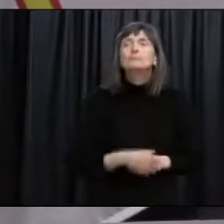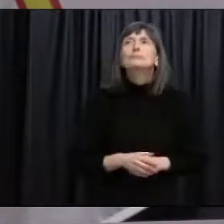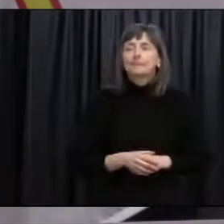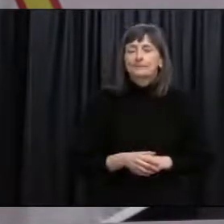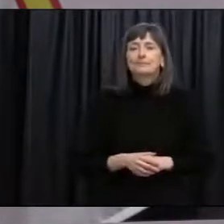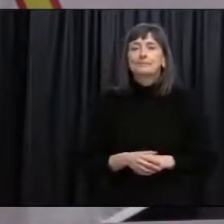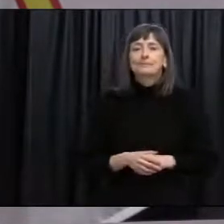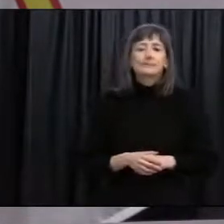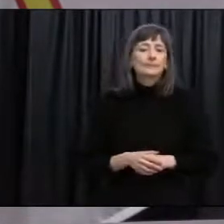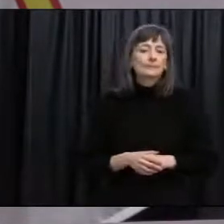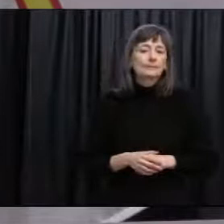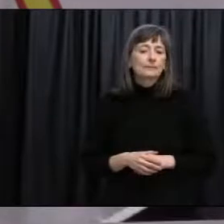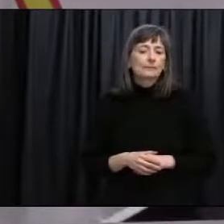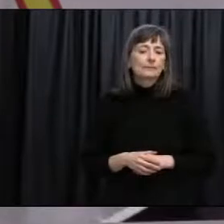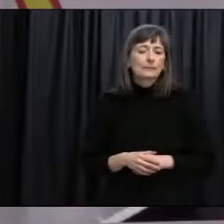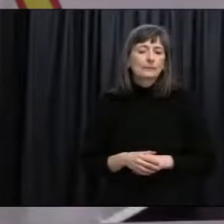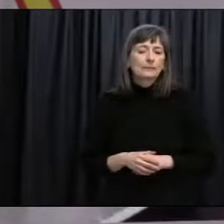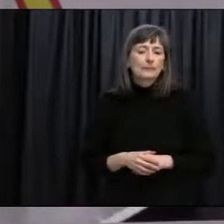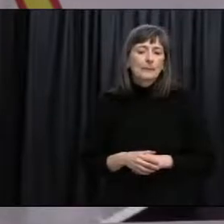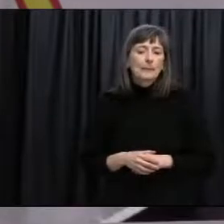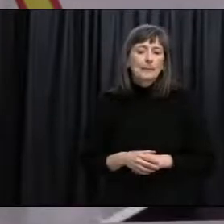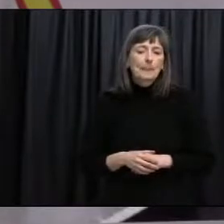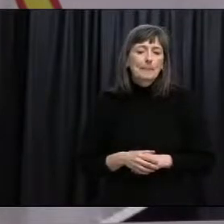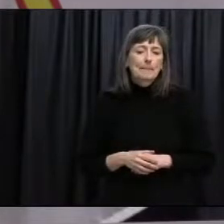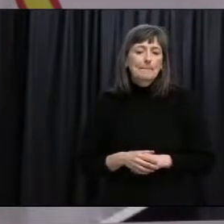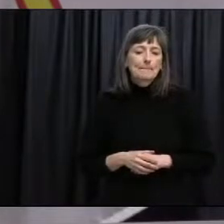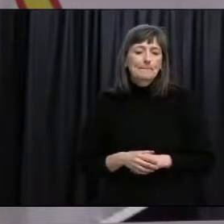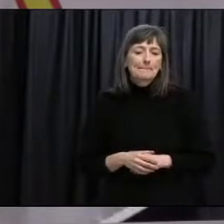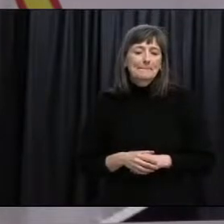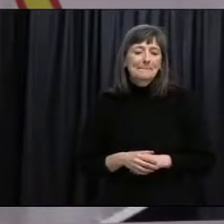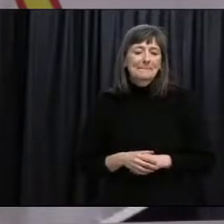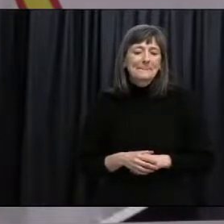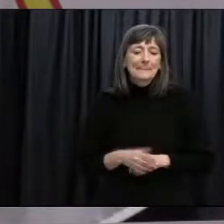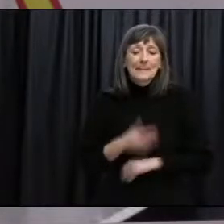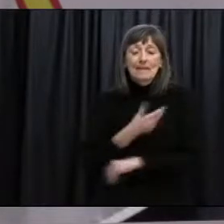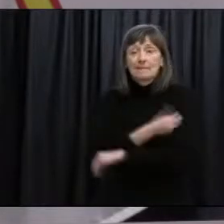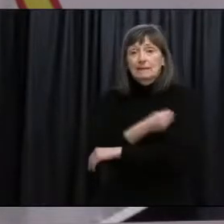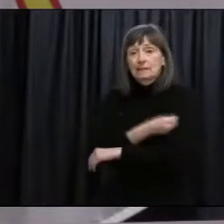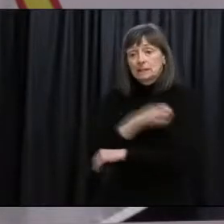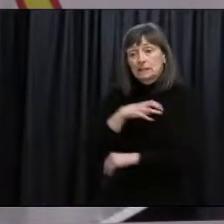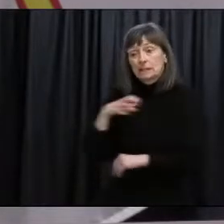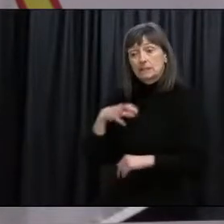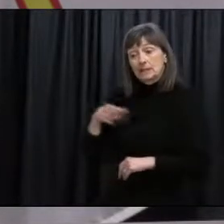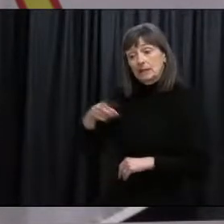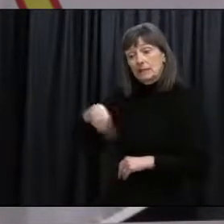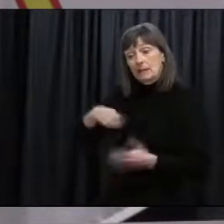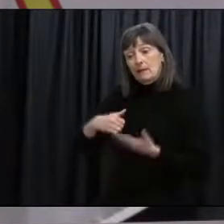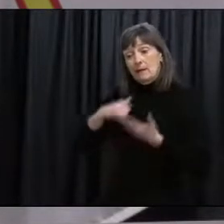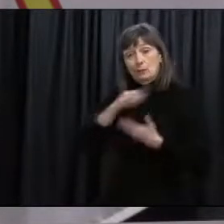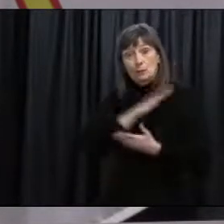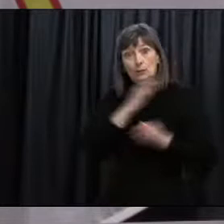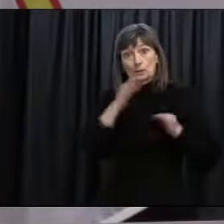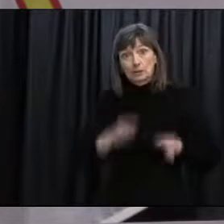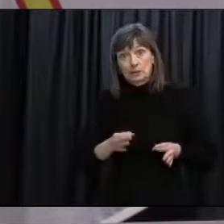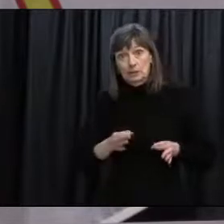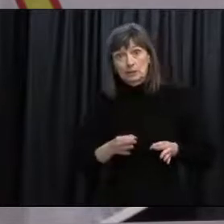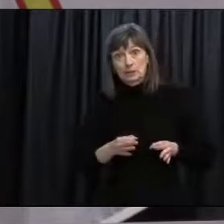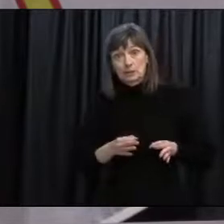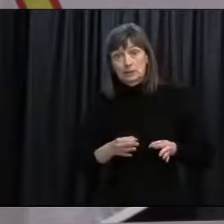Thank you. And I'm curious, what role did the vaccination committee play a role in this decision?